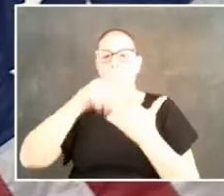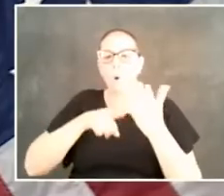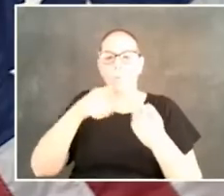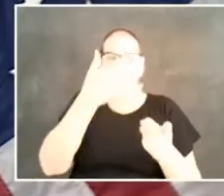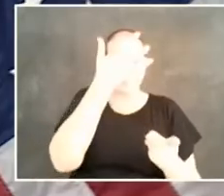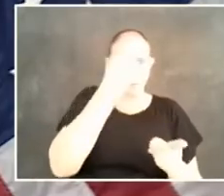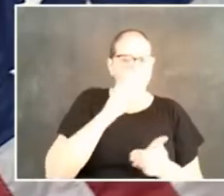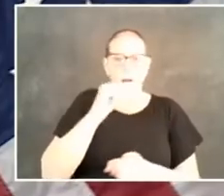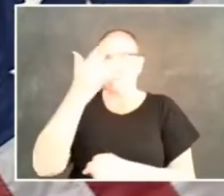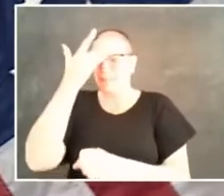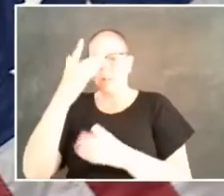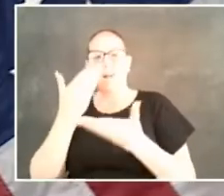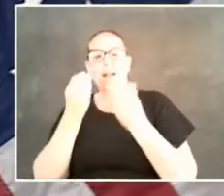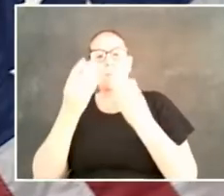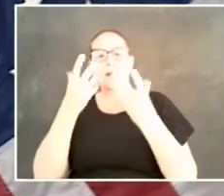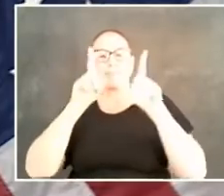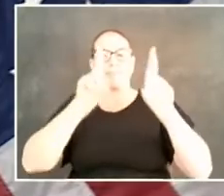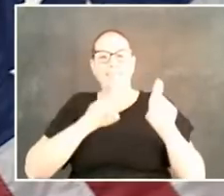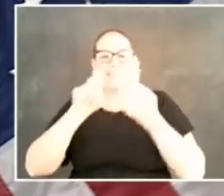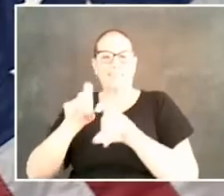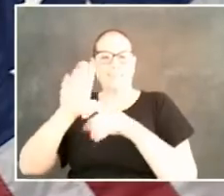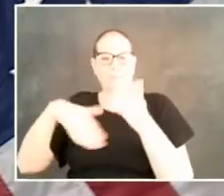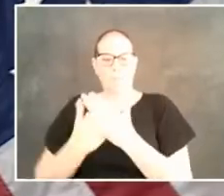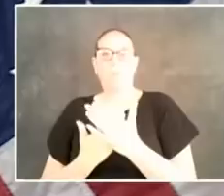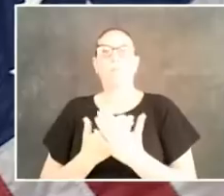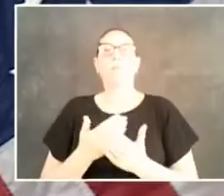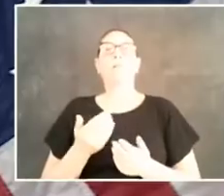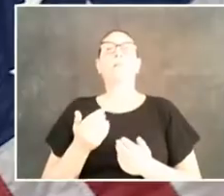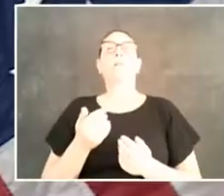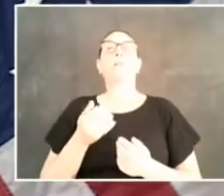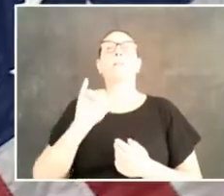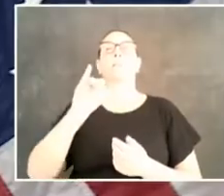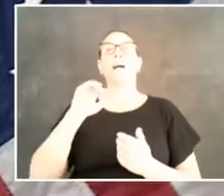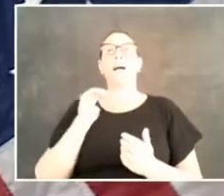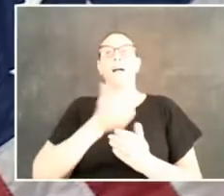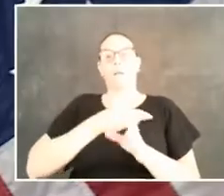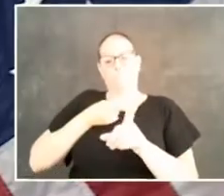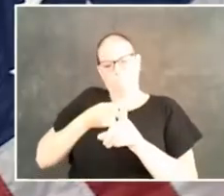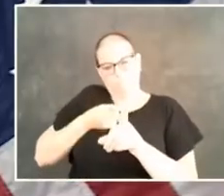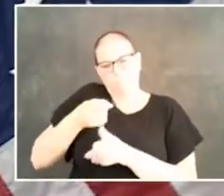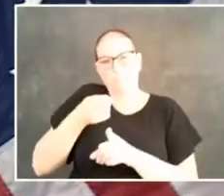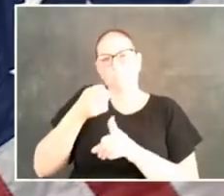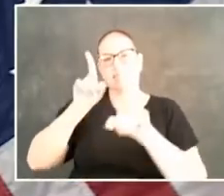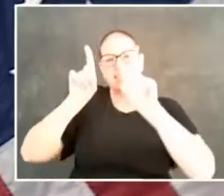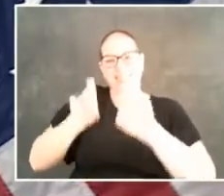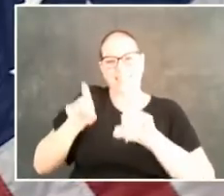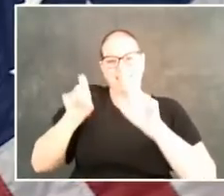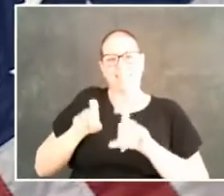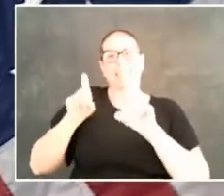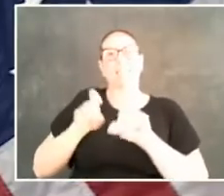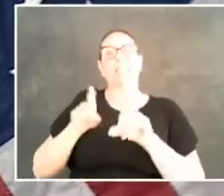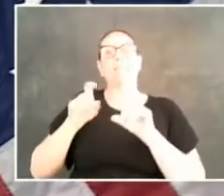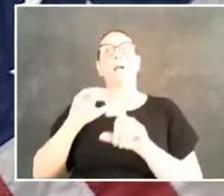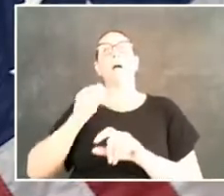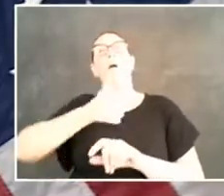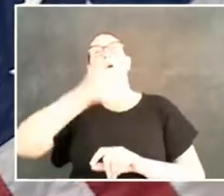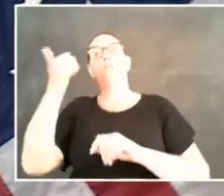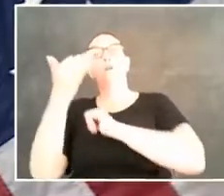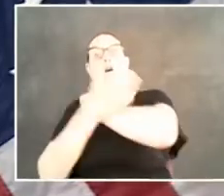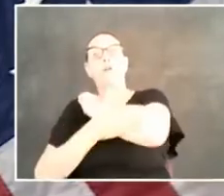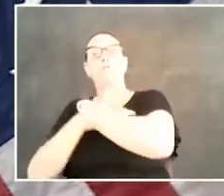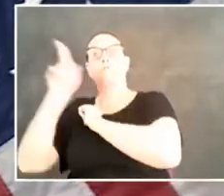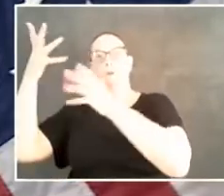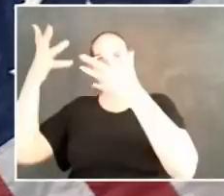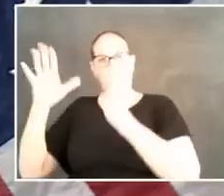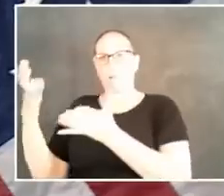going to be the main thrust. That's what's been used in one form or another around the world as parts of successful efforts to contain the